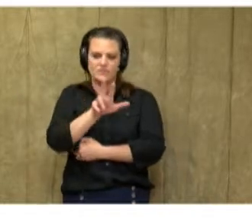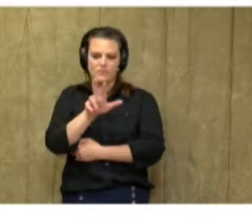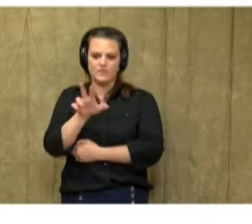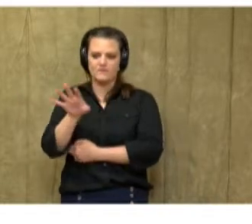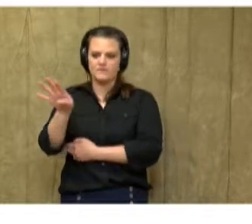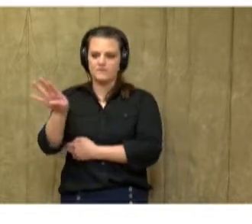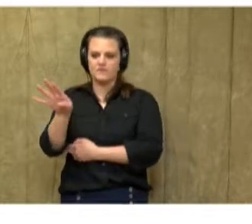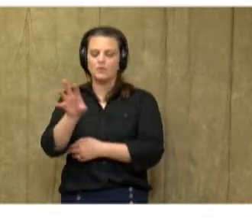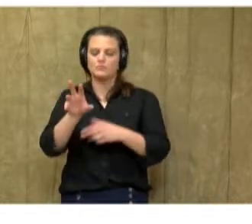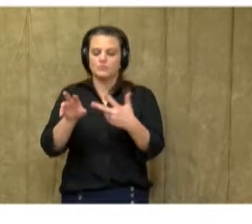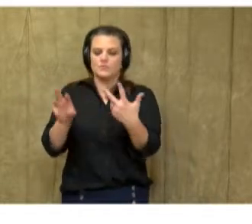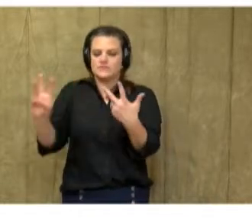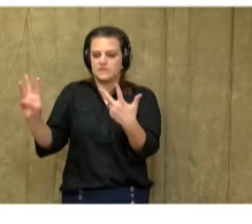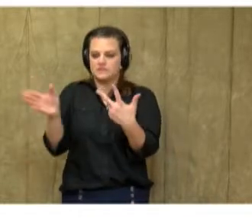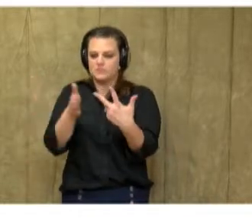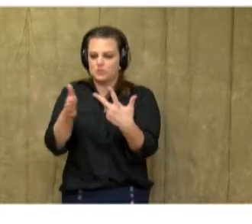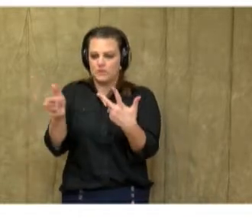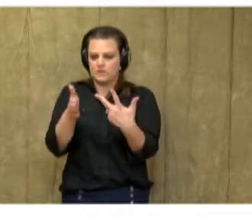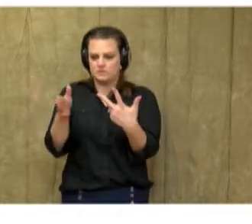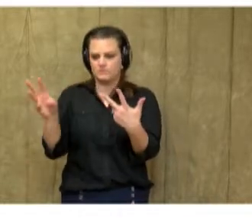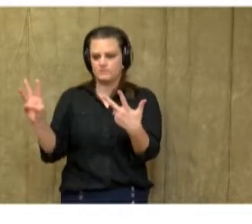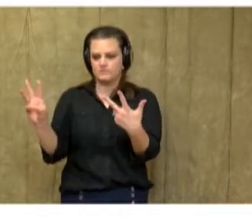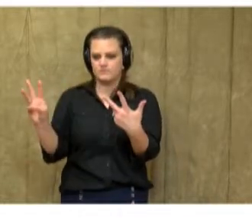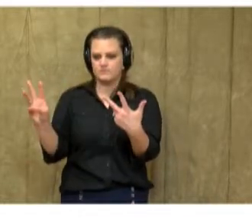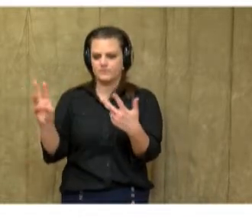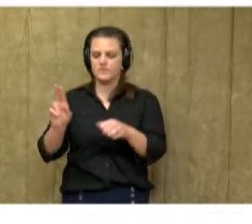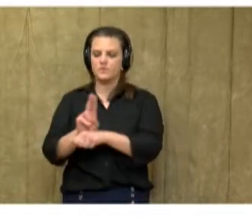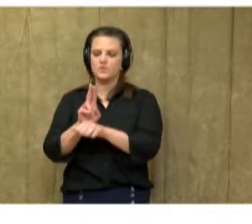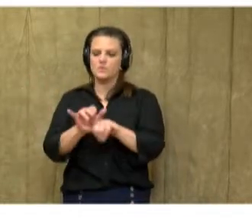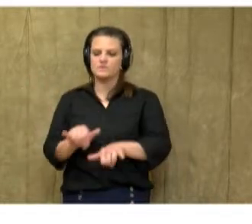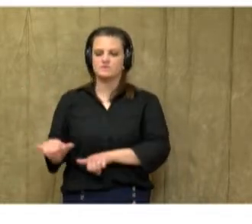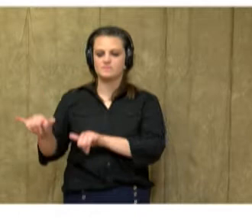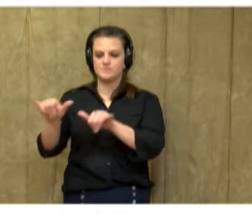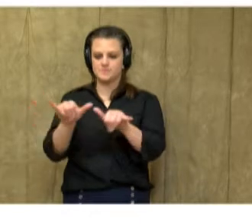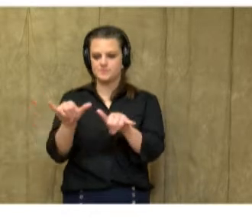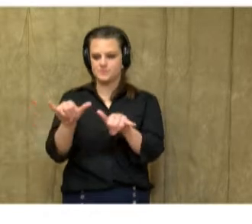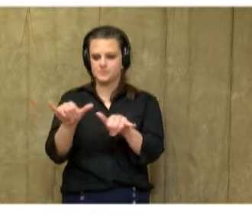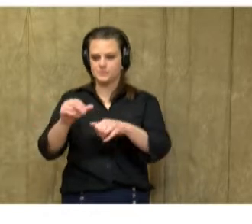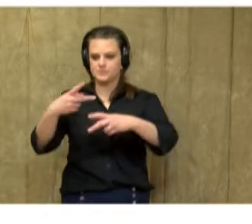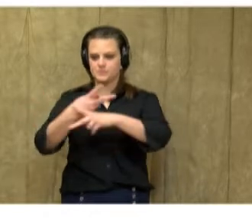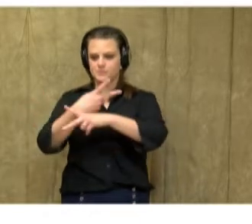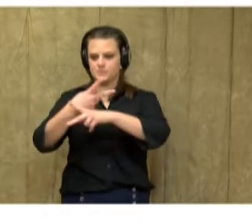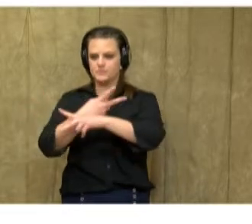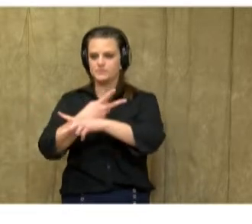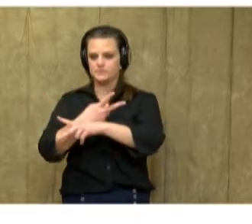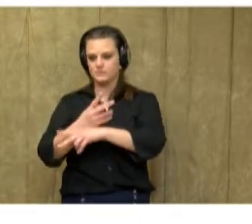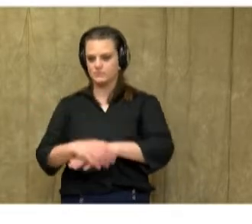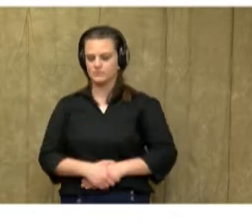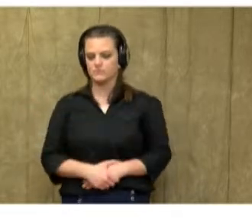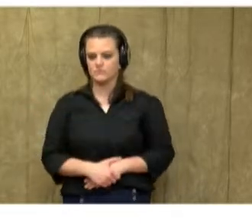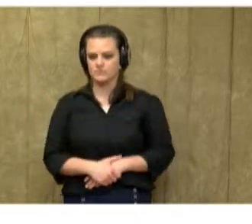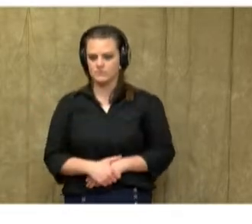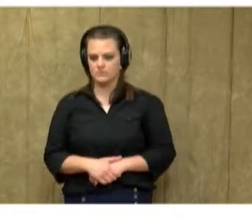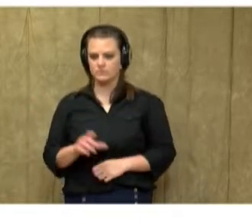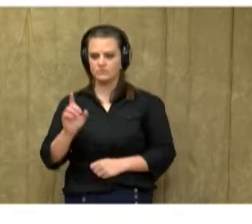3 and 6. So we're going to use our standard multiplication.